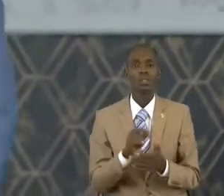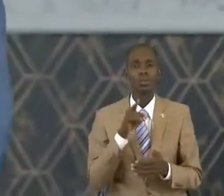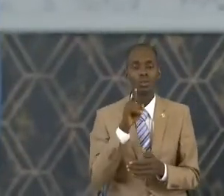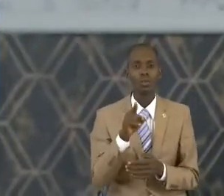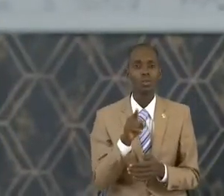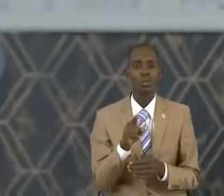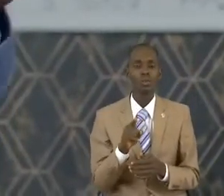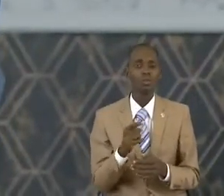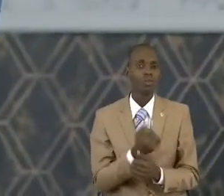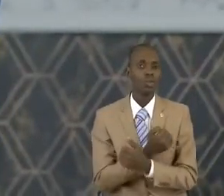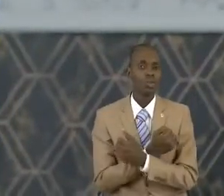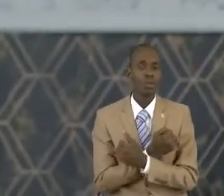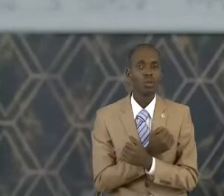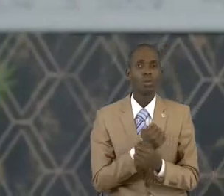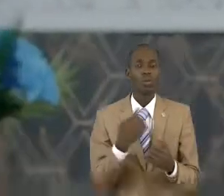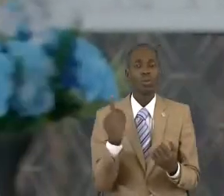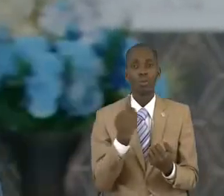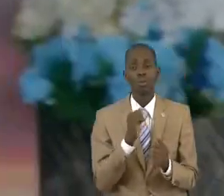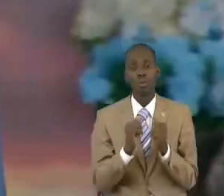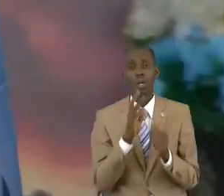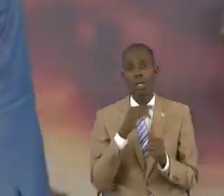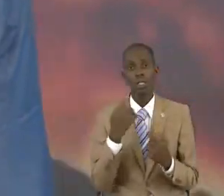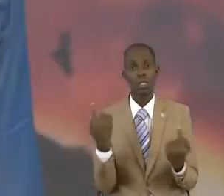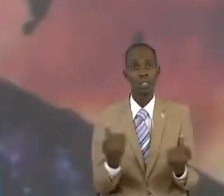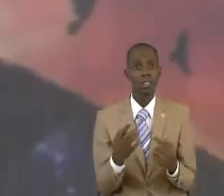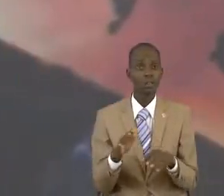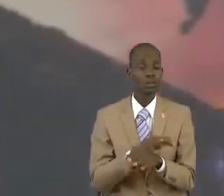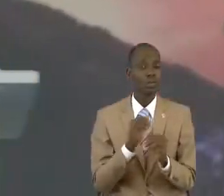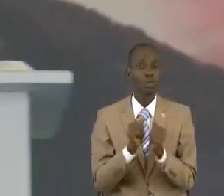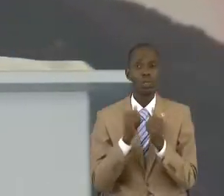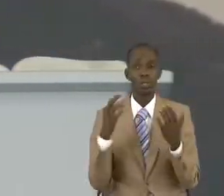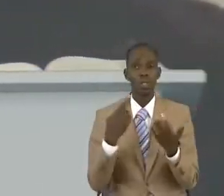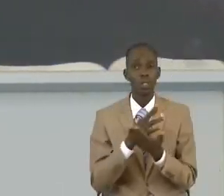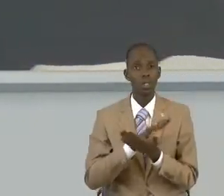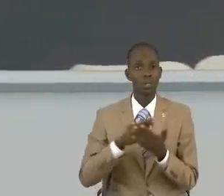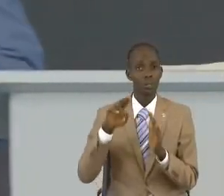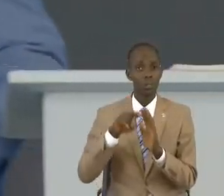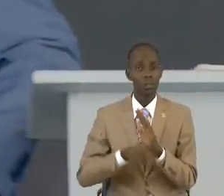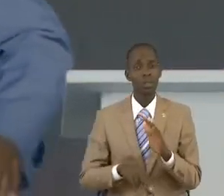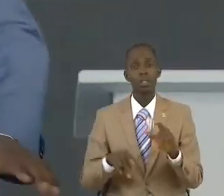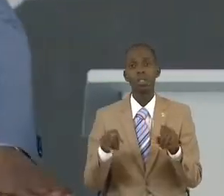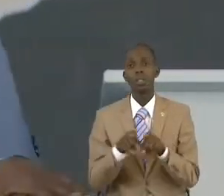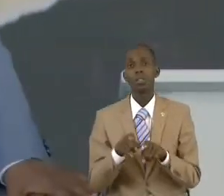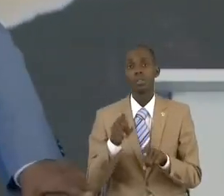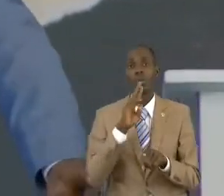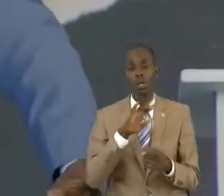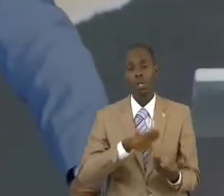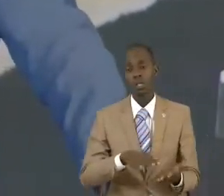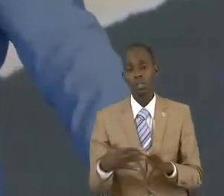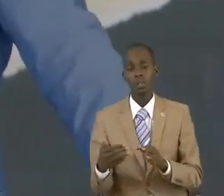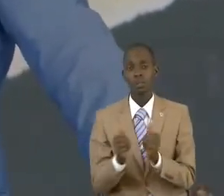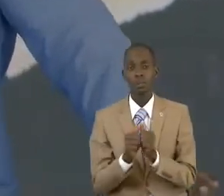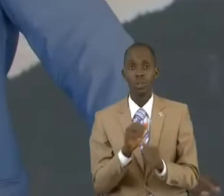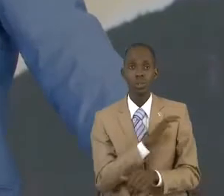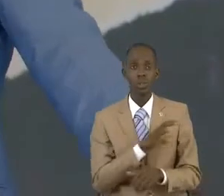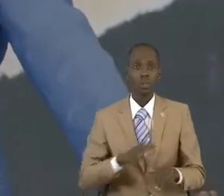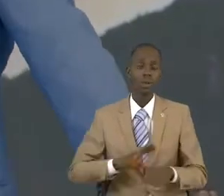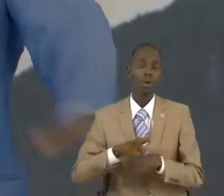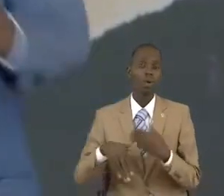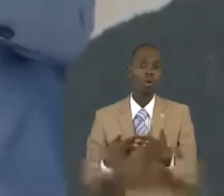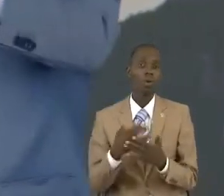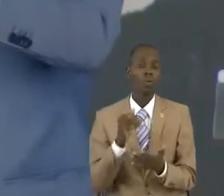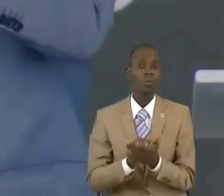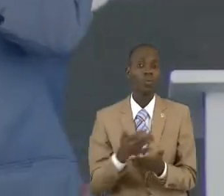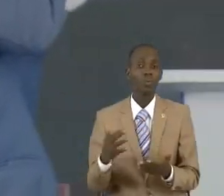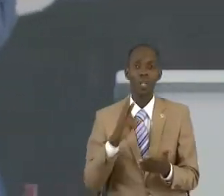sinful, without righteousness, as you are dead with Christ, all those things are buried with him.